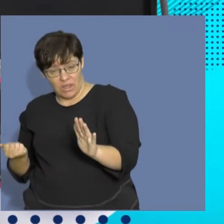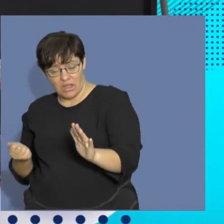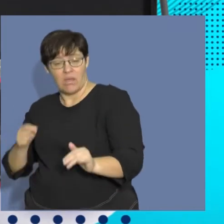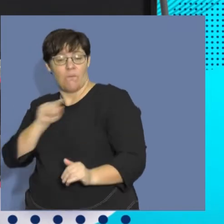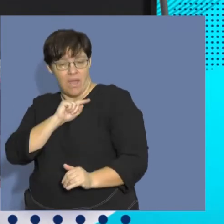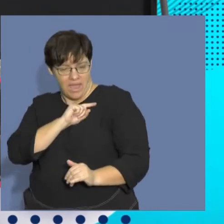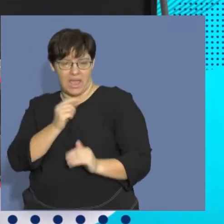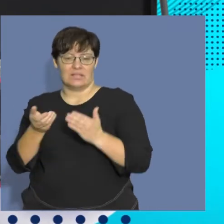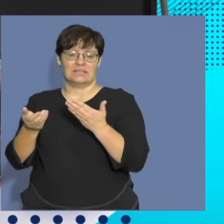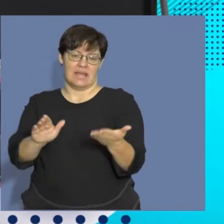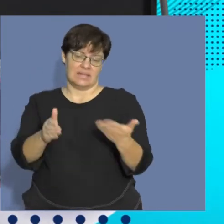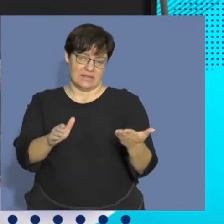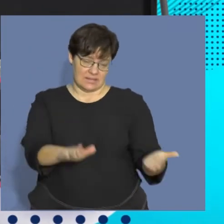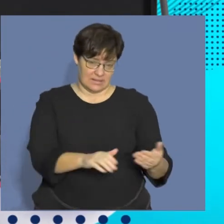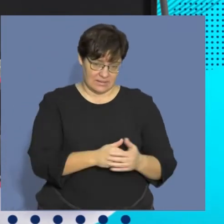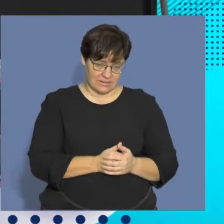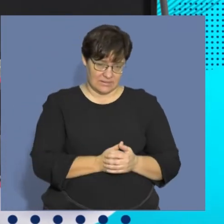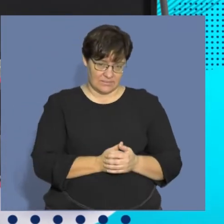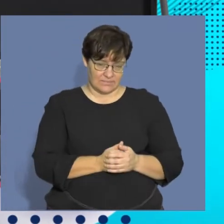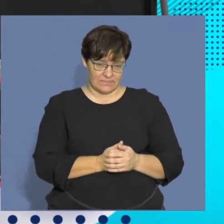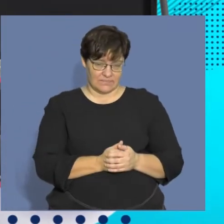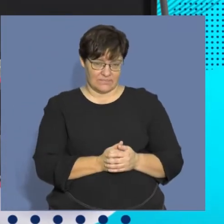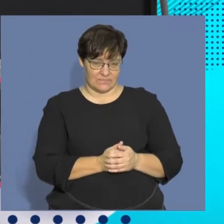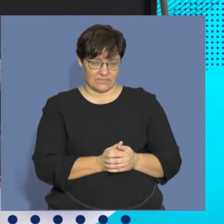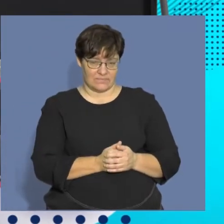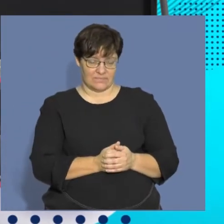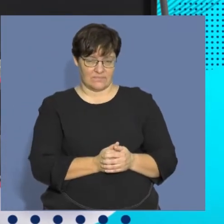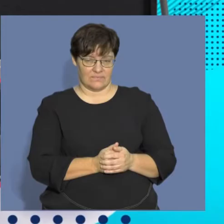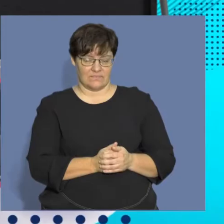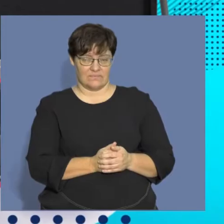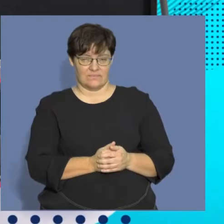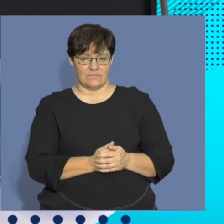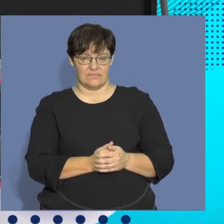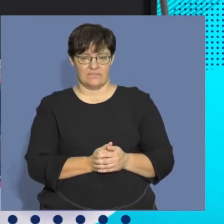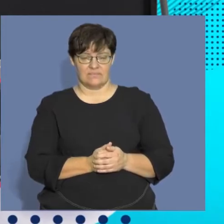a population with mortality or death.